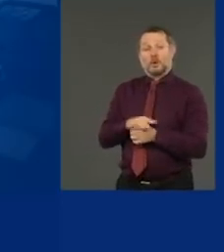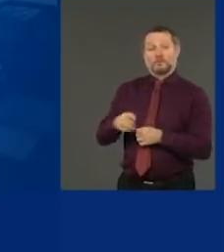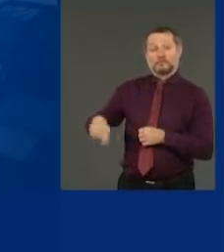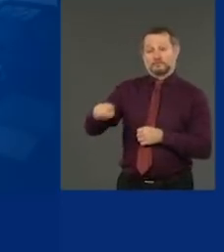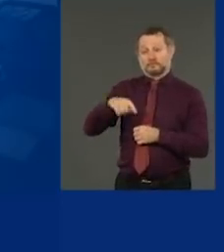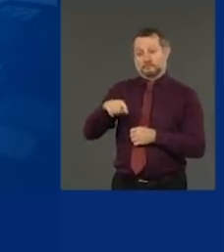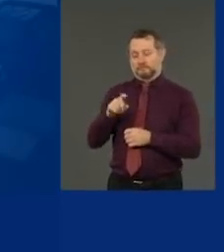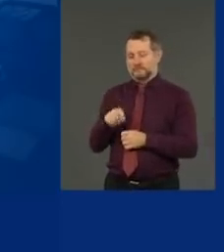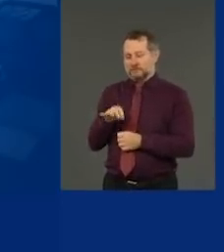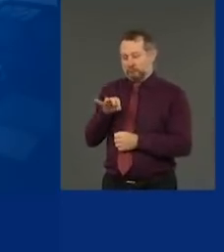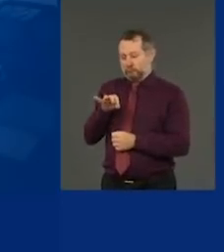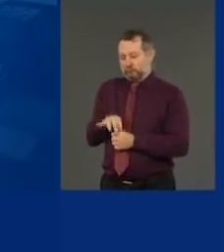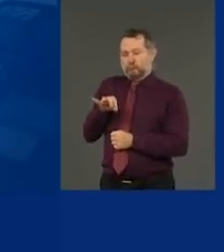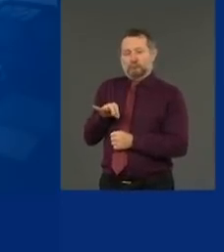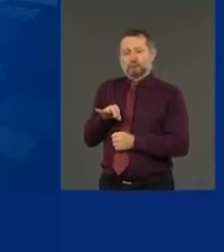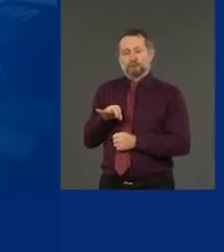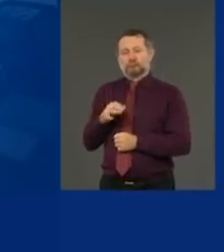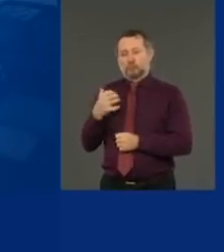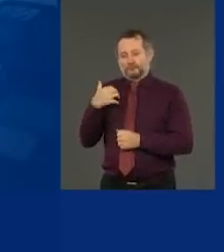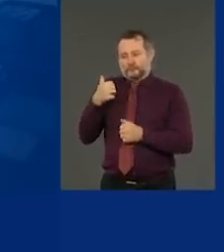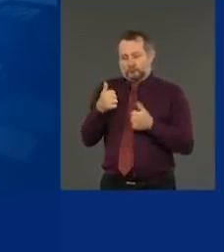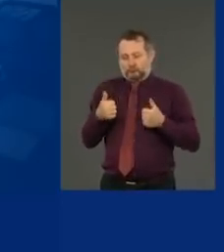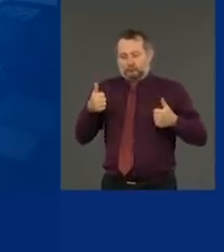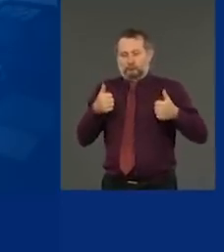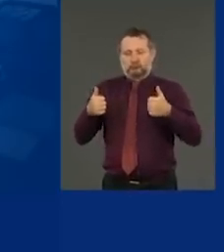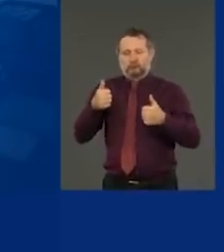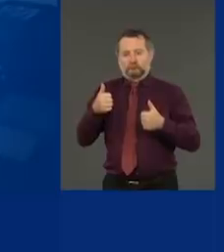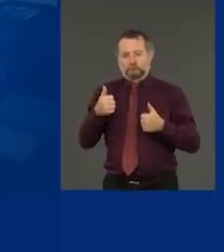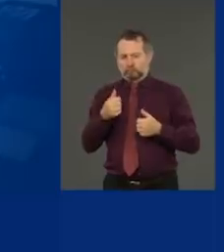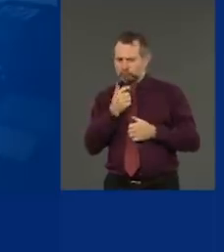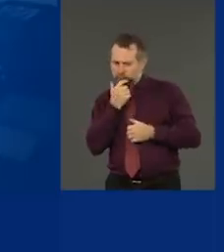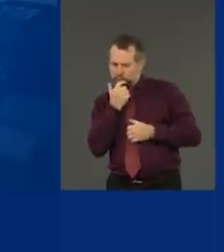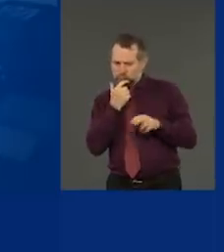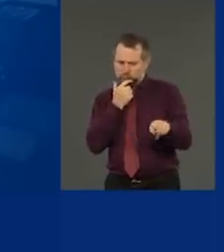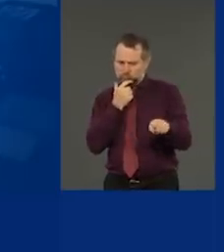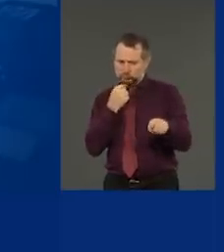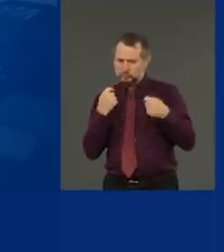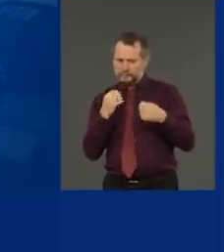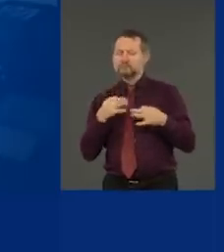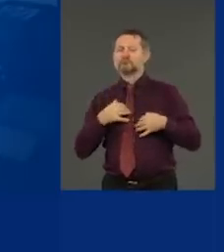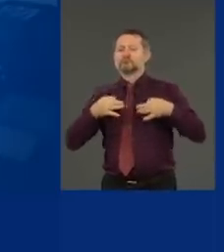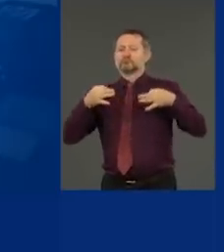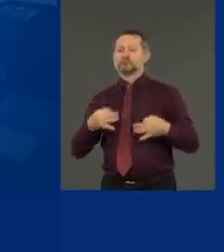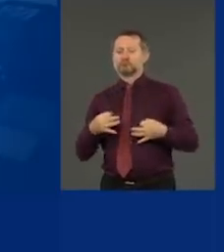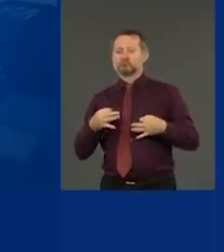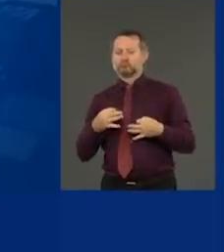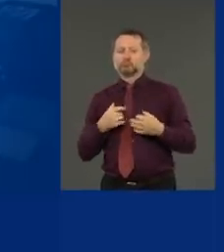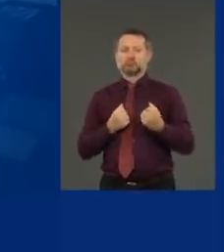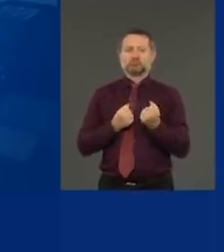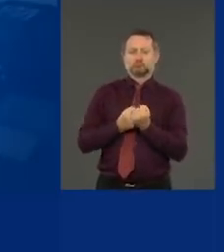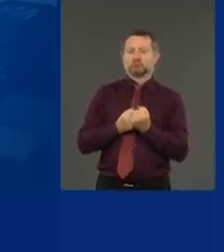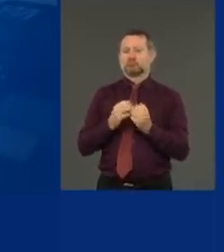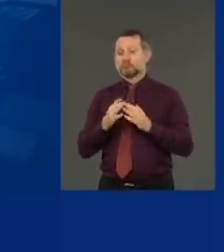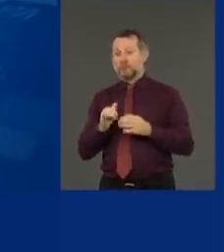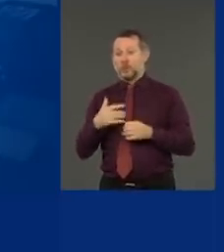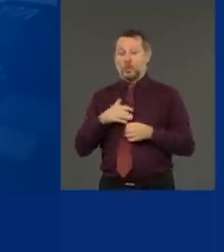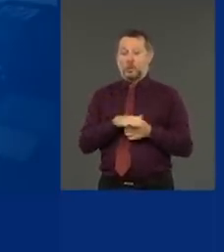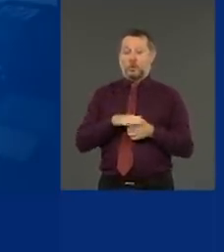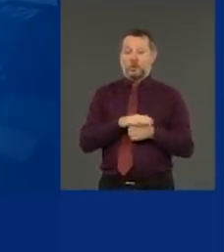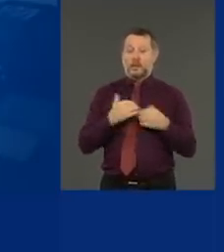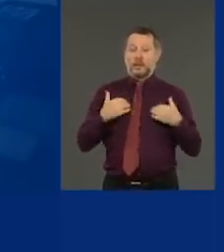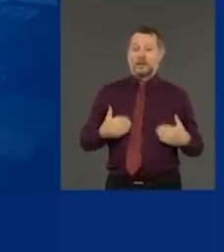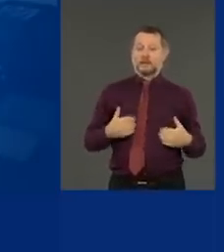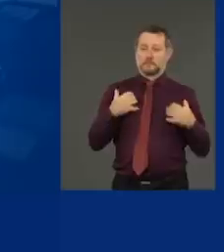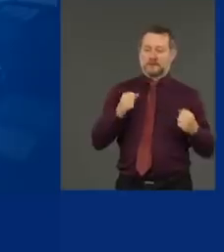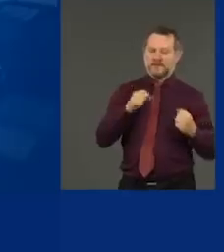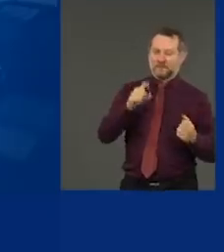make the decision in a jurisdiction, and the local health departments must inspect before or within 2 weeks to make